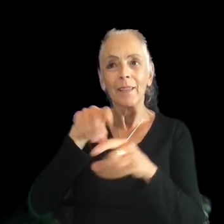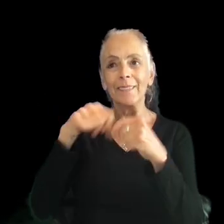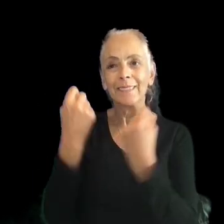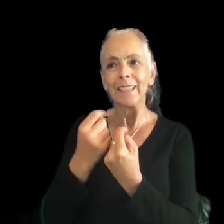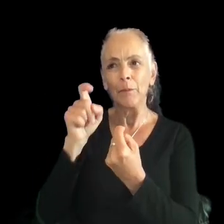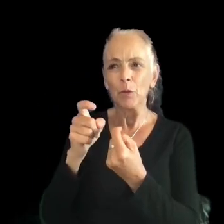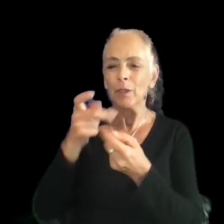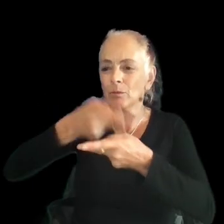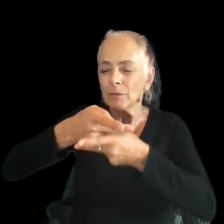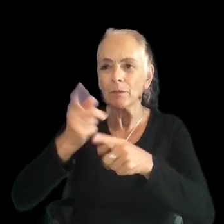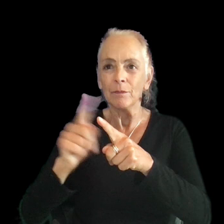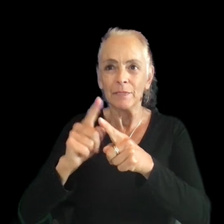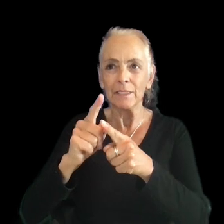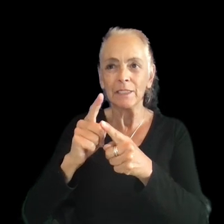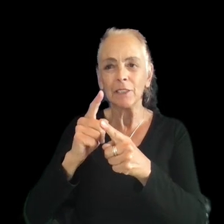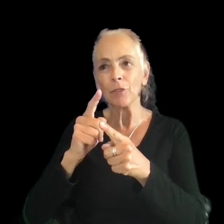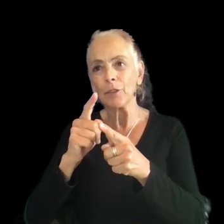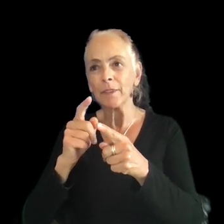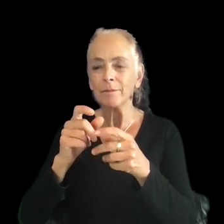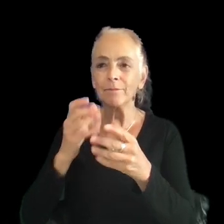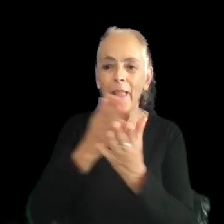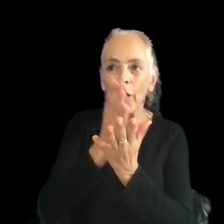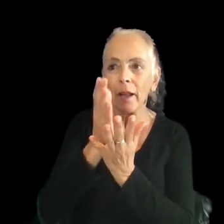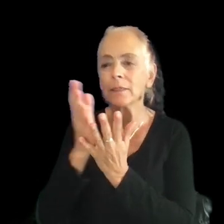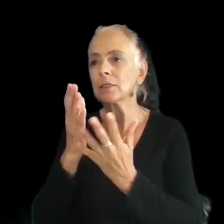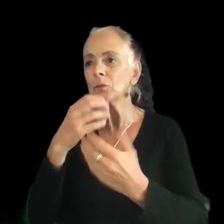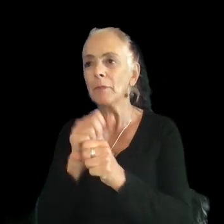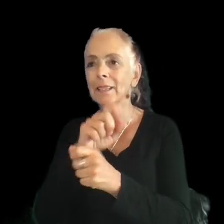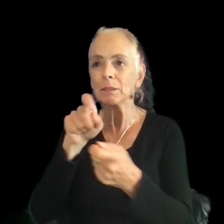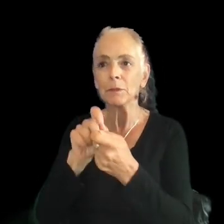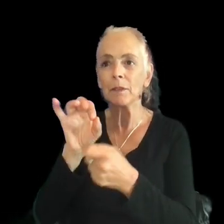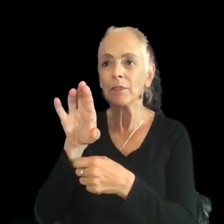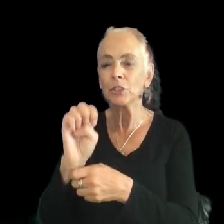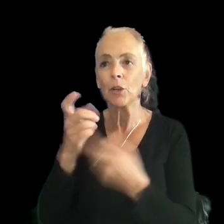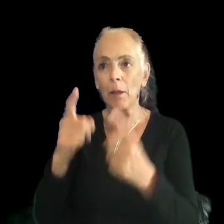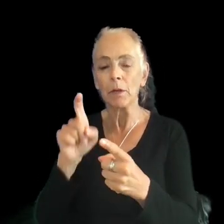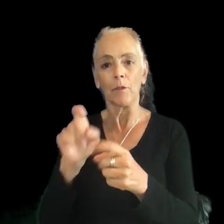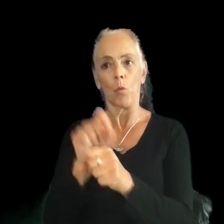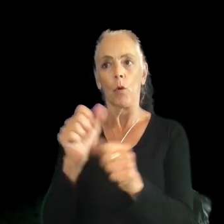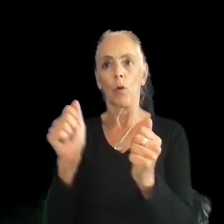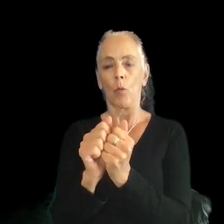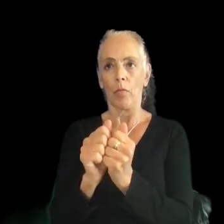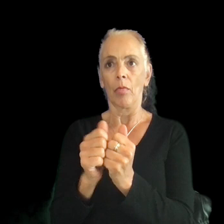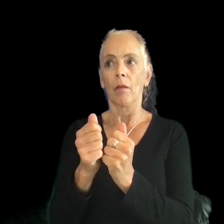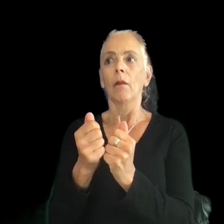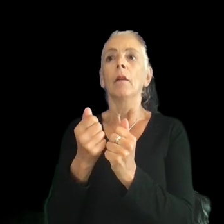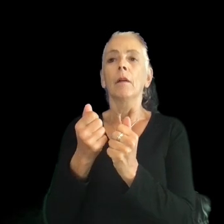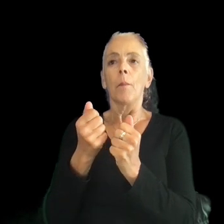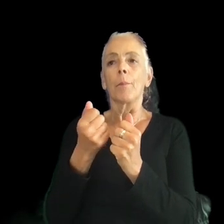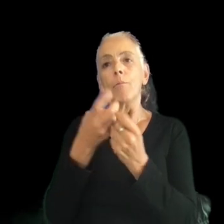handle different areas to make your future happen or to make that feature happen you need to work with a multi-disciplinary team